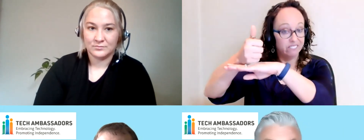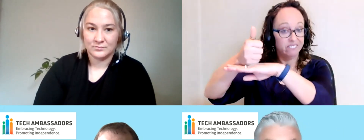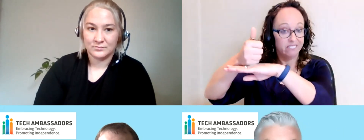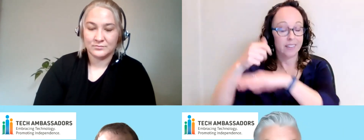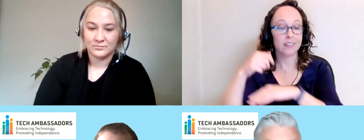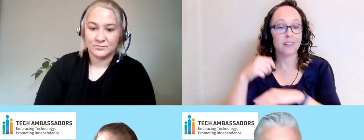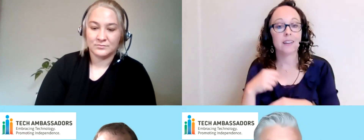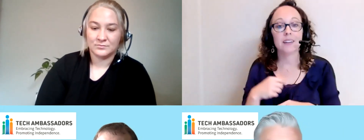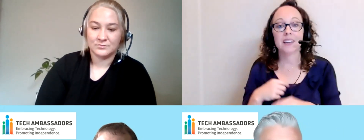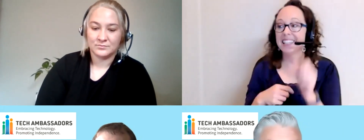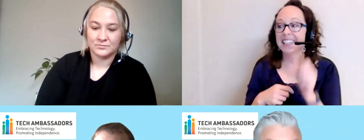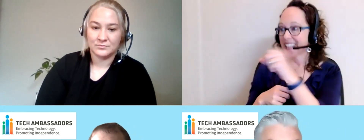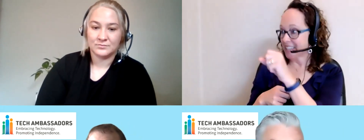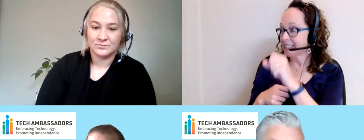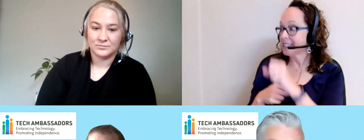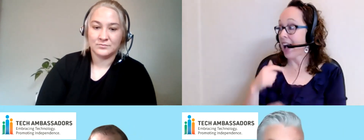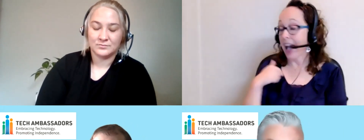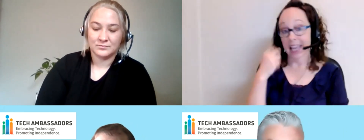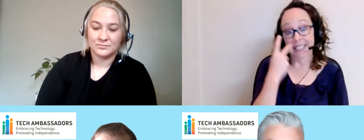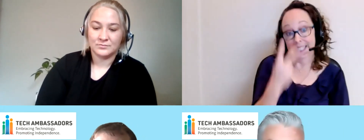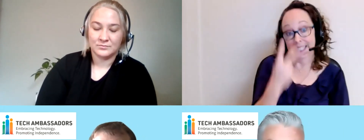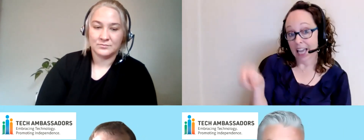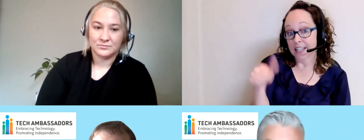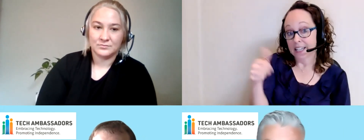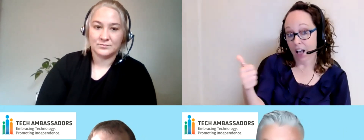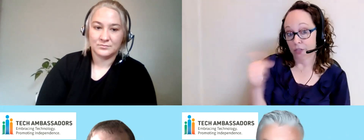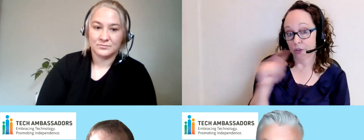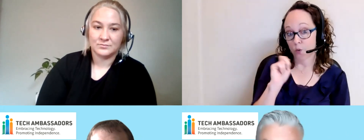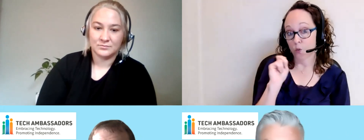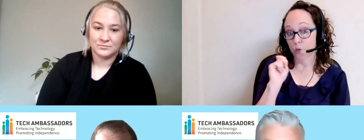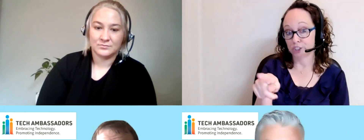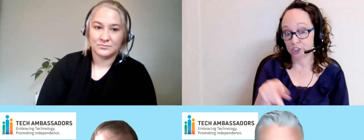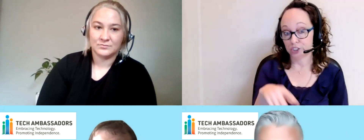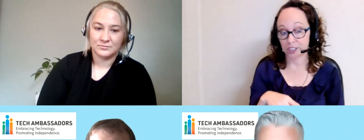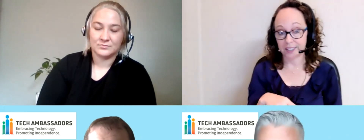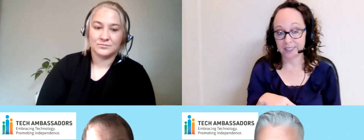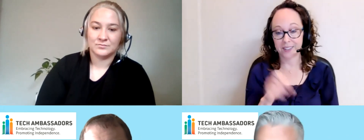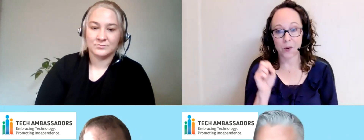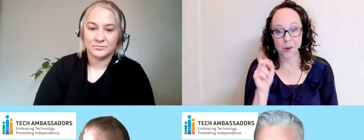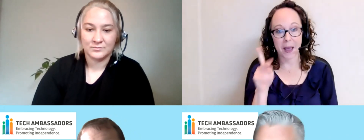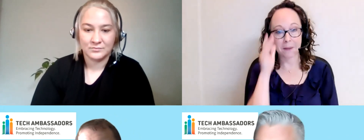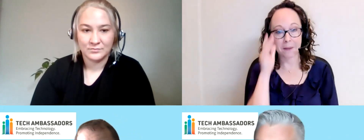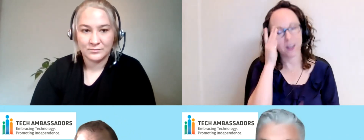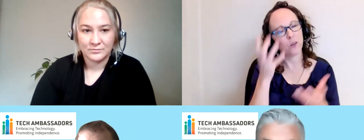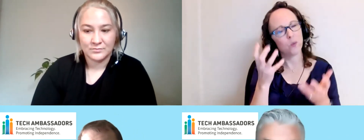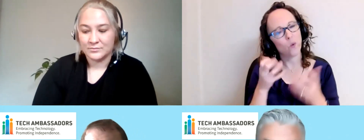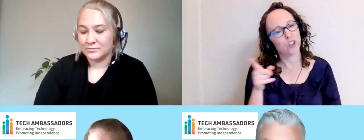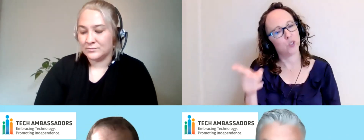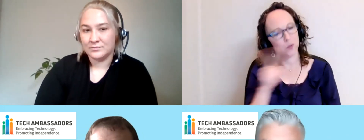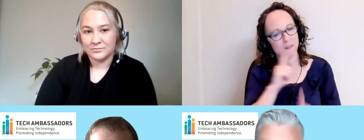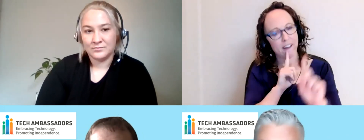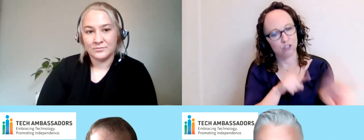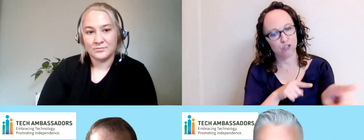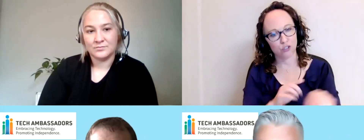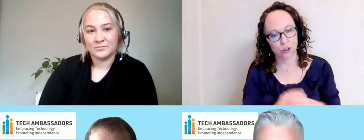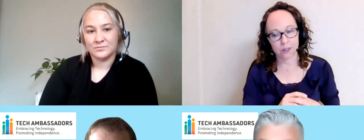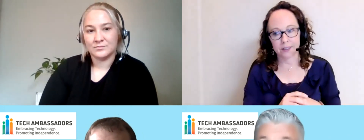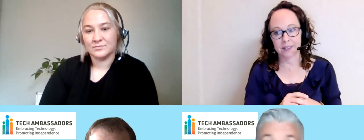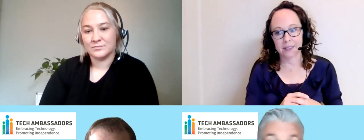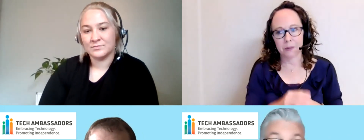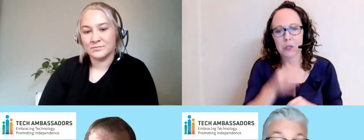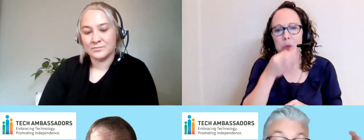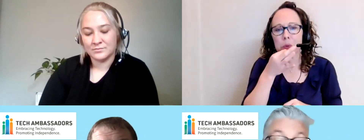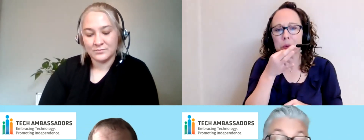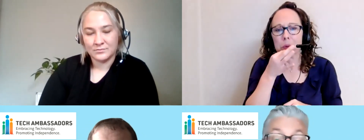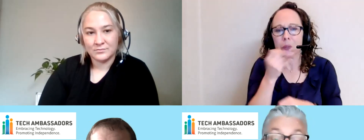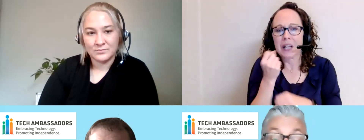we got someone who's asking a question of Tanner here. Let's make sure Okay. you get a chance to answer this. We're just a couple minutes away from 11.